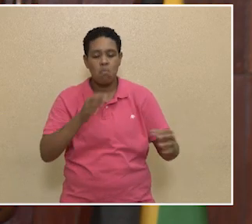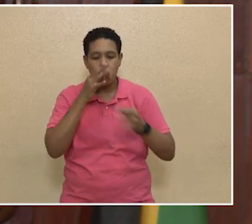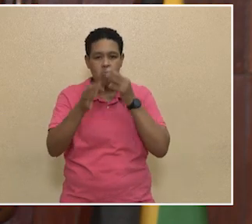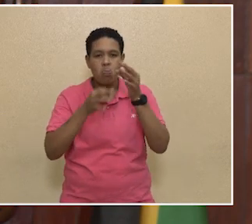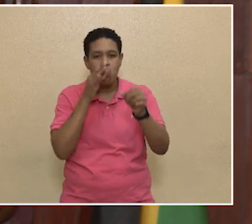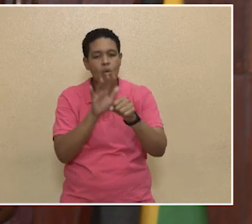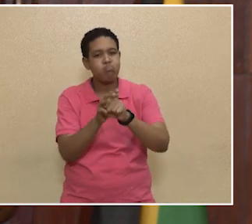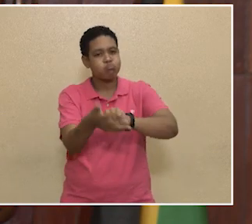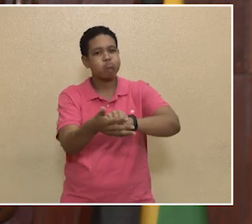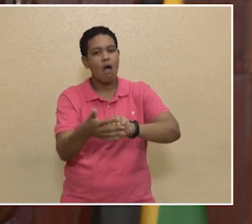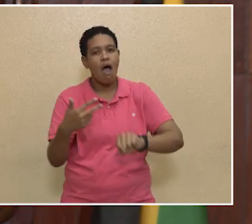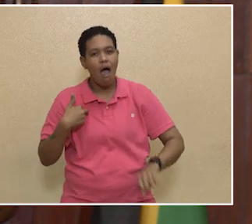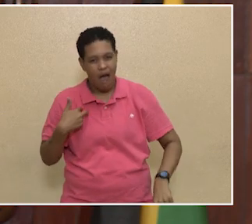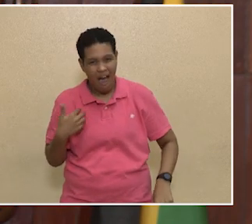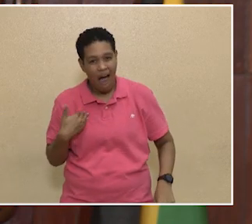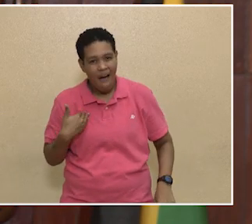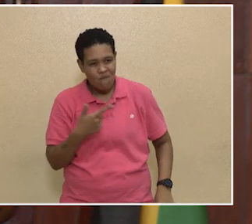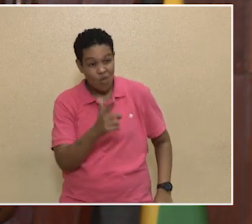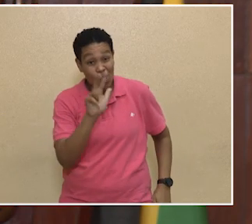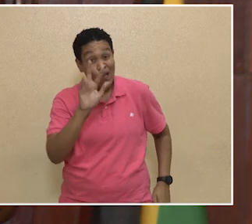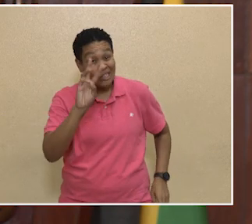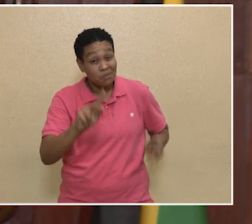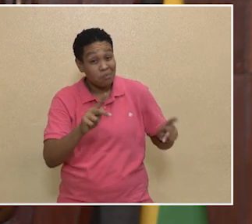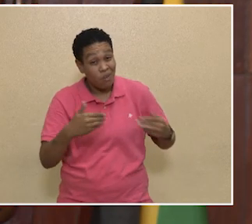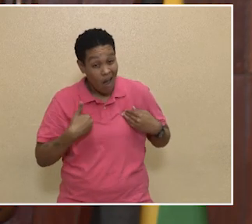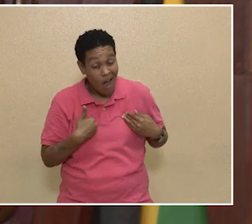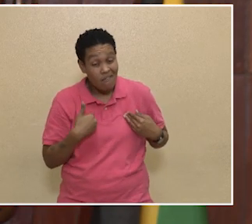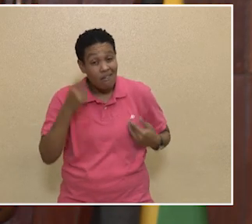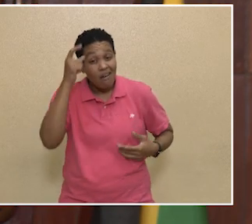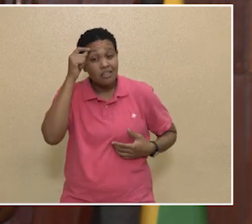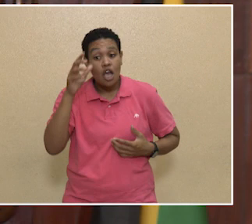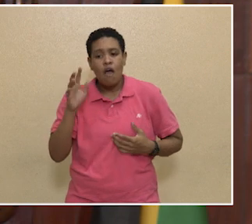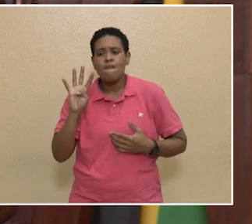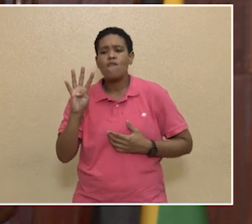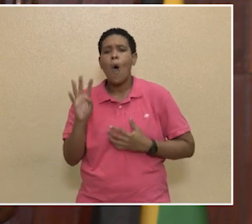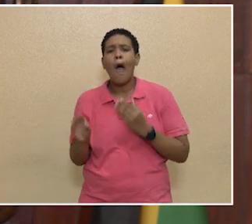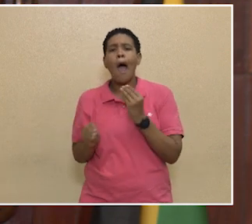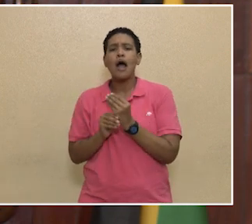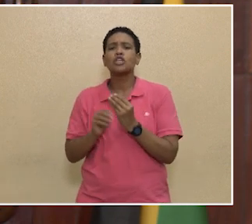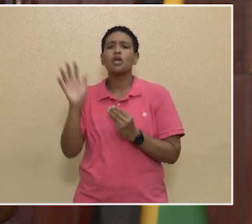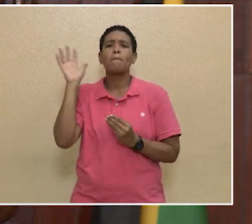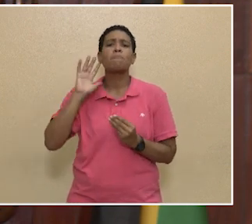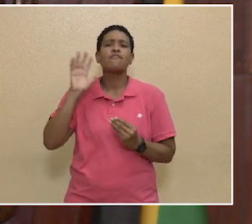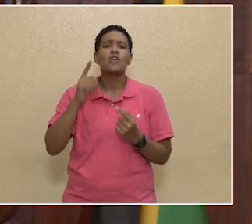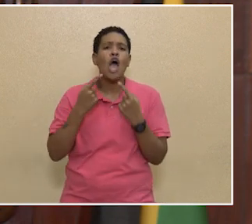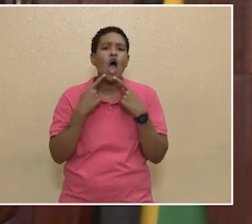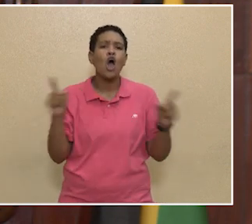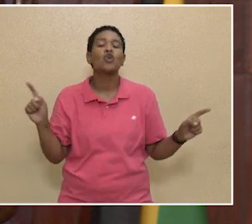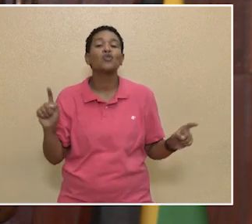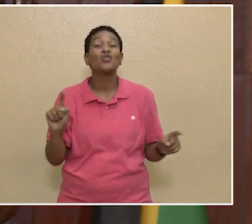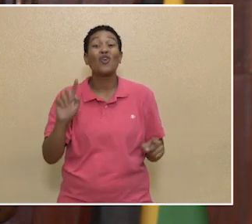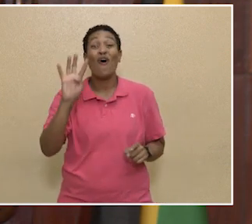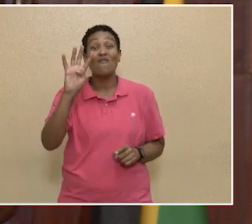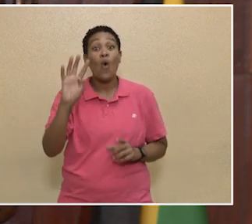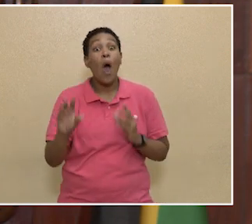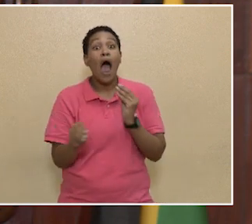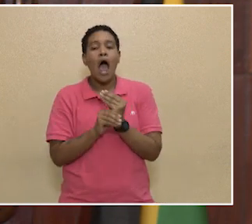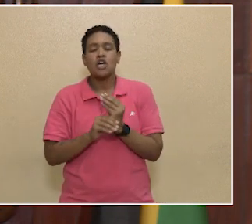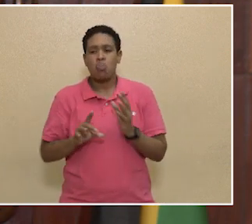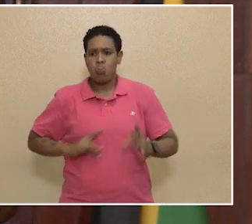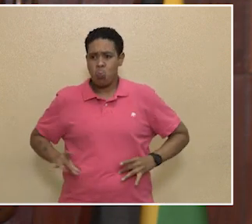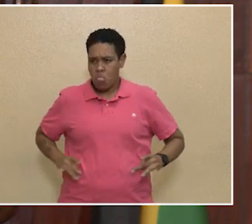COVID-19. That's 4 additional cases from previously announced, so 4 additional cases in the last 24